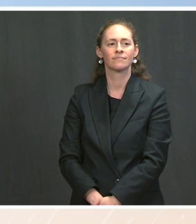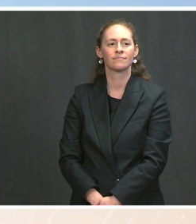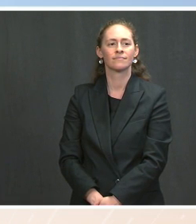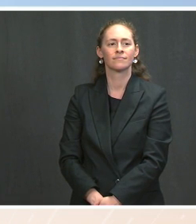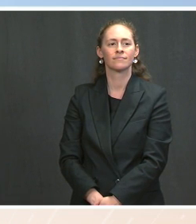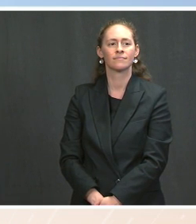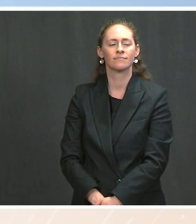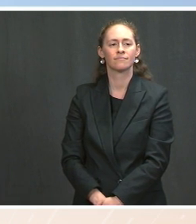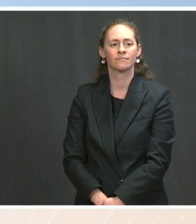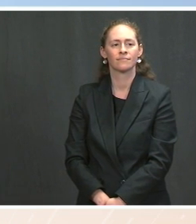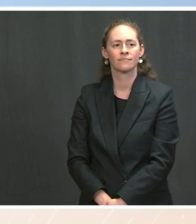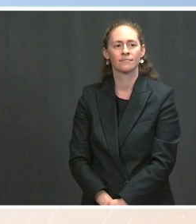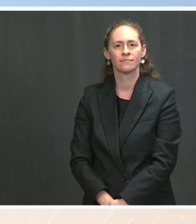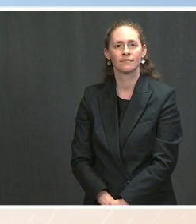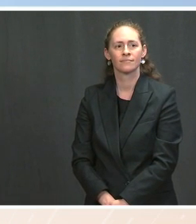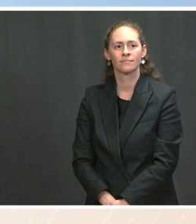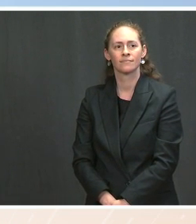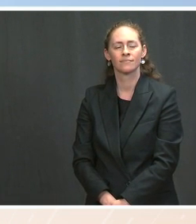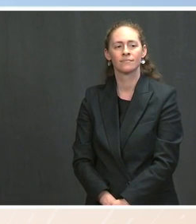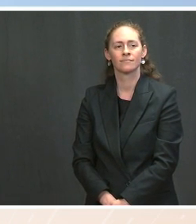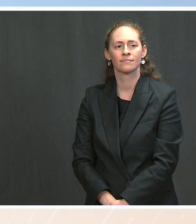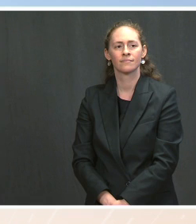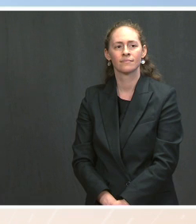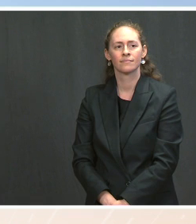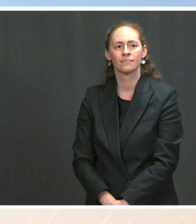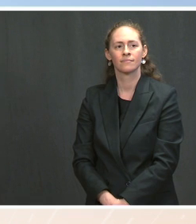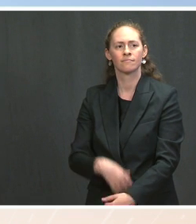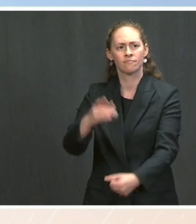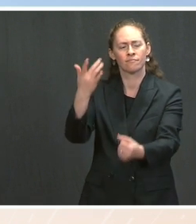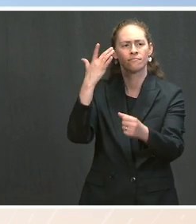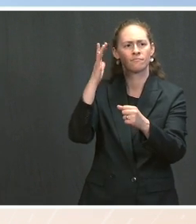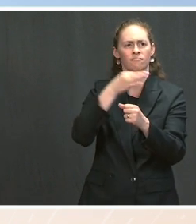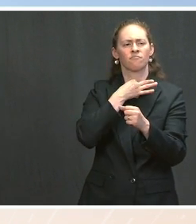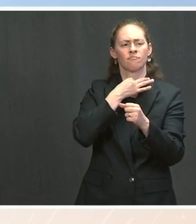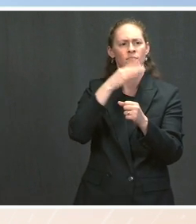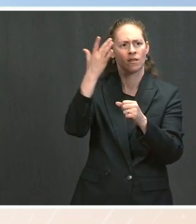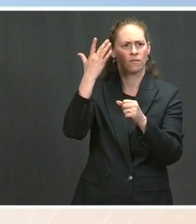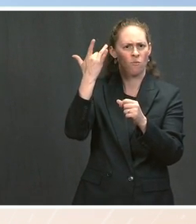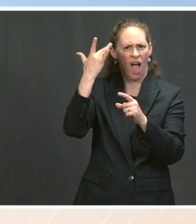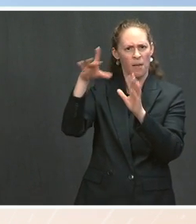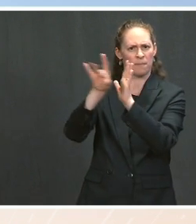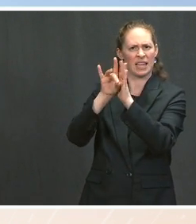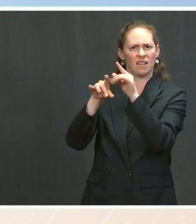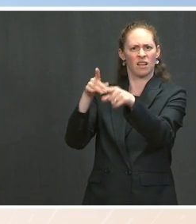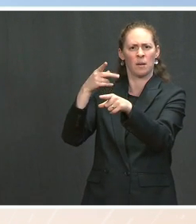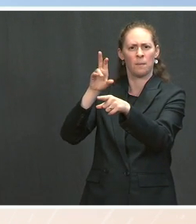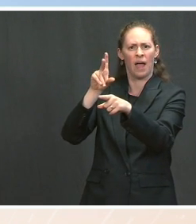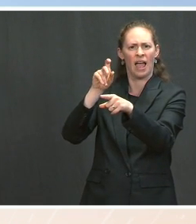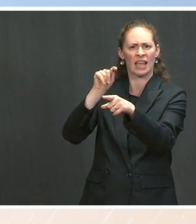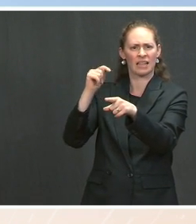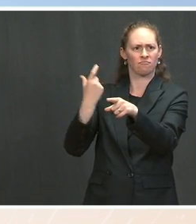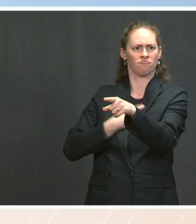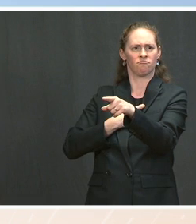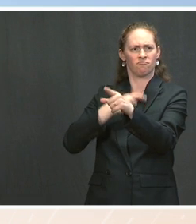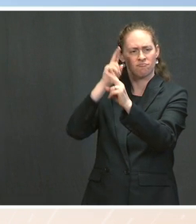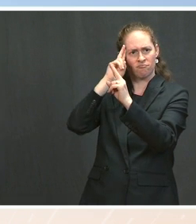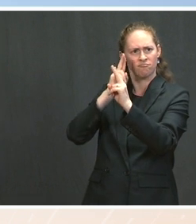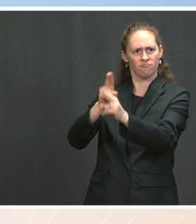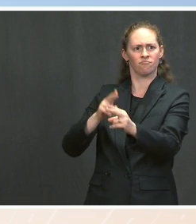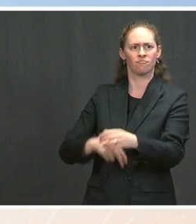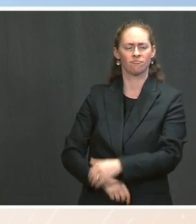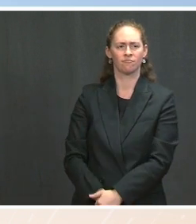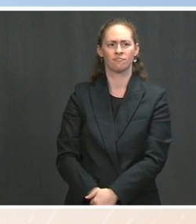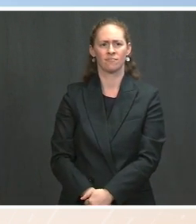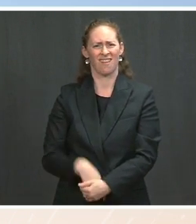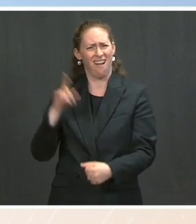clearly he has an incredible personal story and is part of what the president feels is one of the greatest generations in